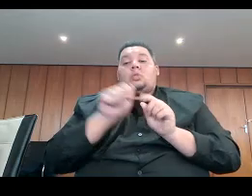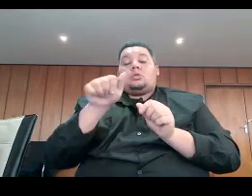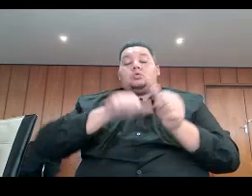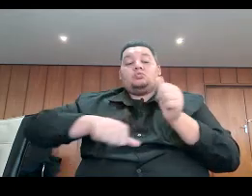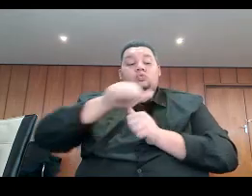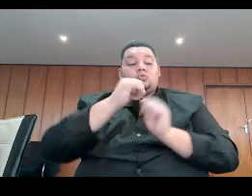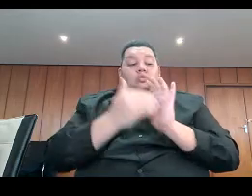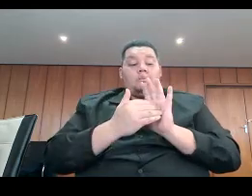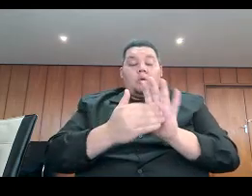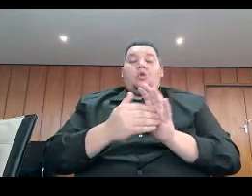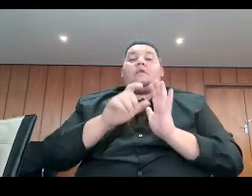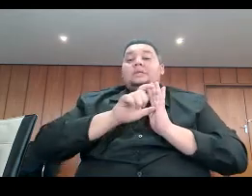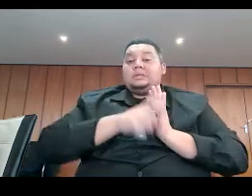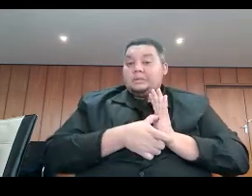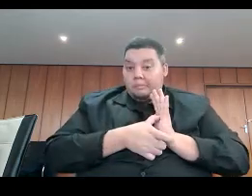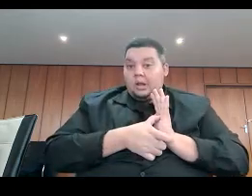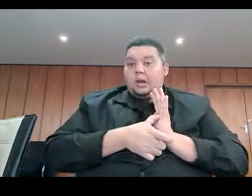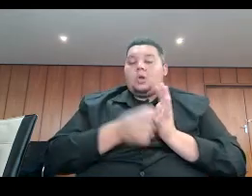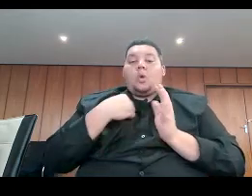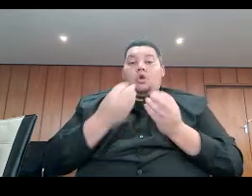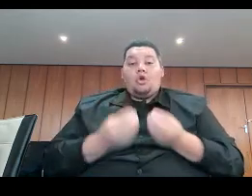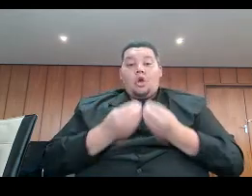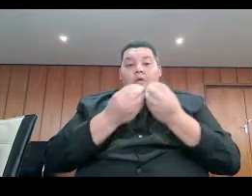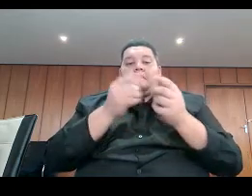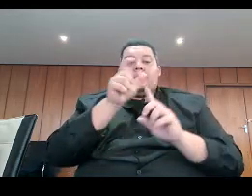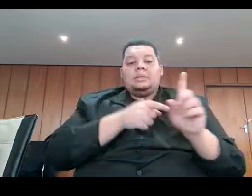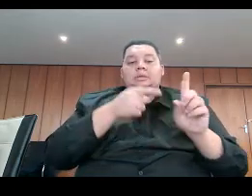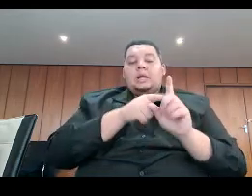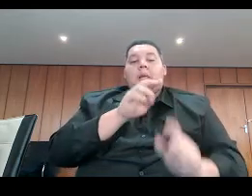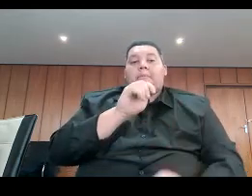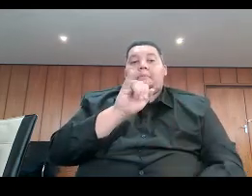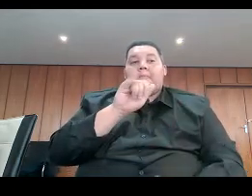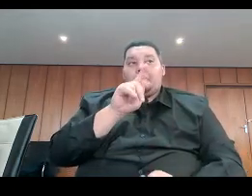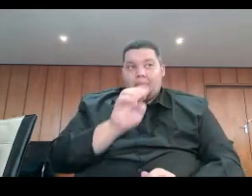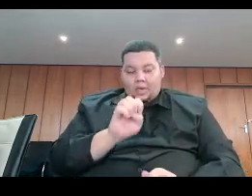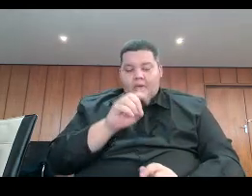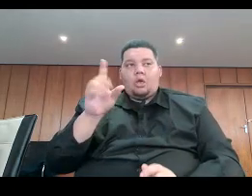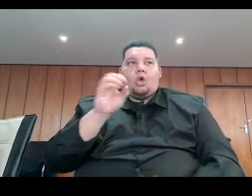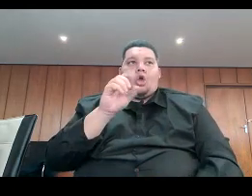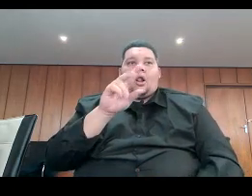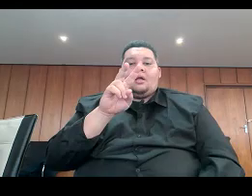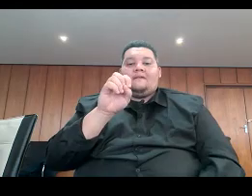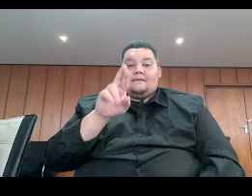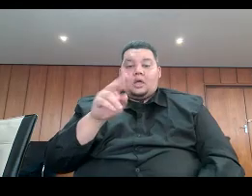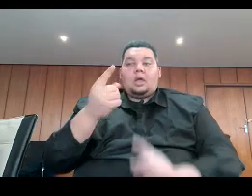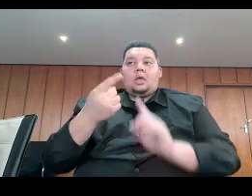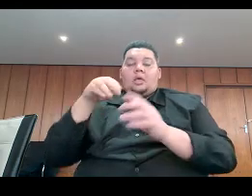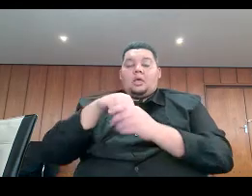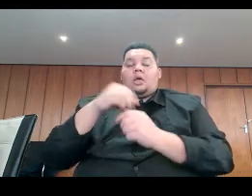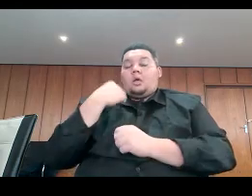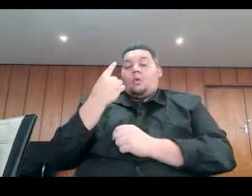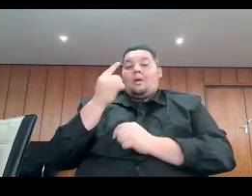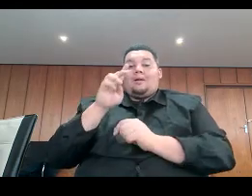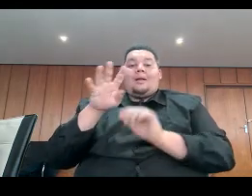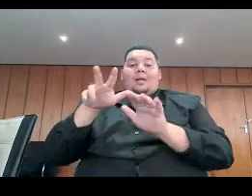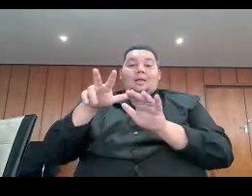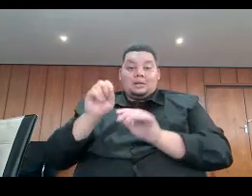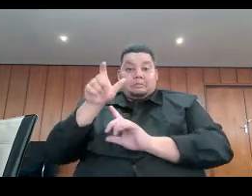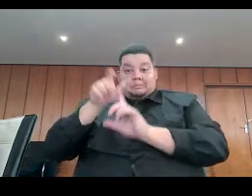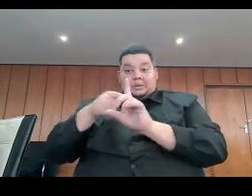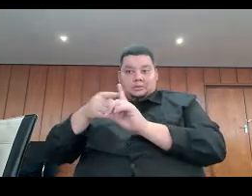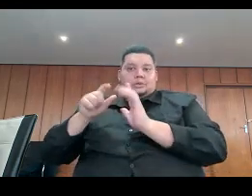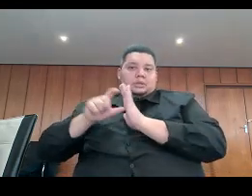social model of disabilities was then offered by Mike Oliver in the 1980s, was a person with disabilities, and